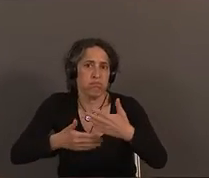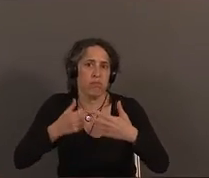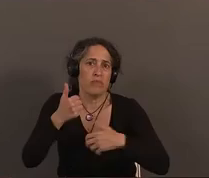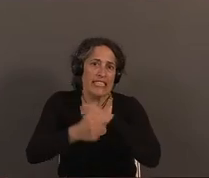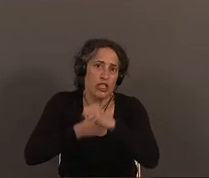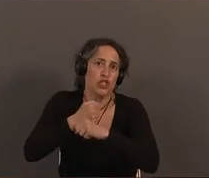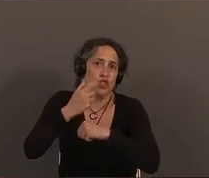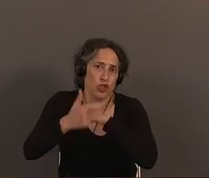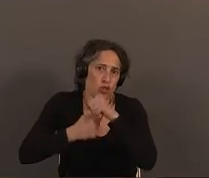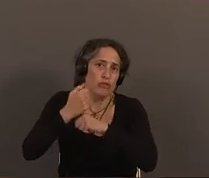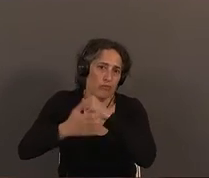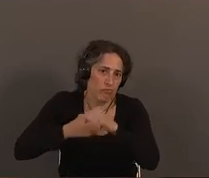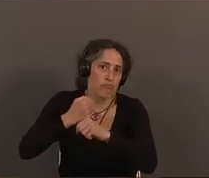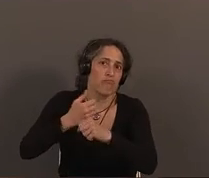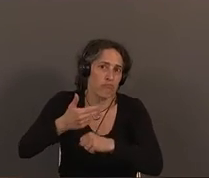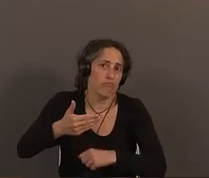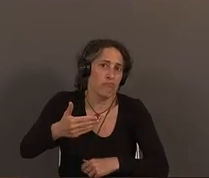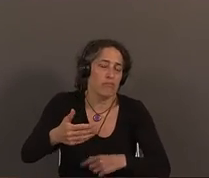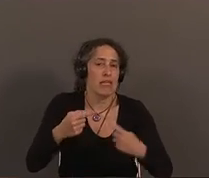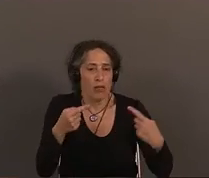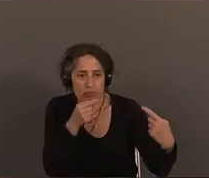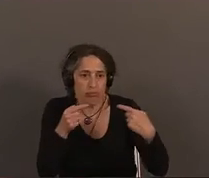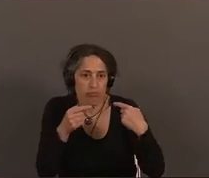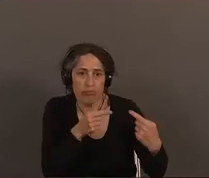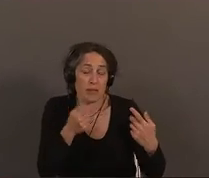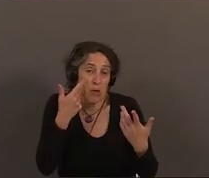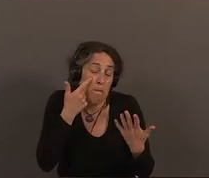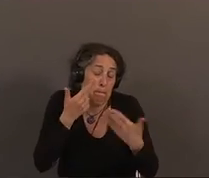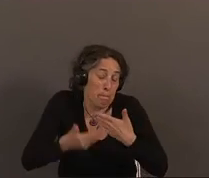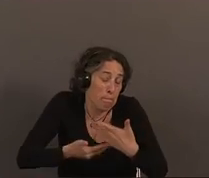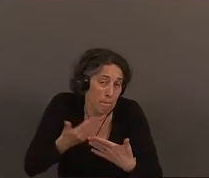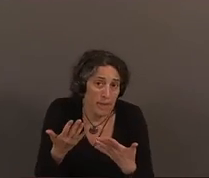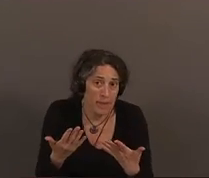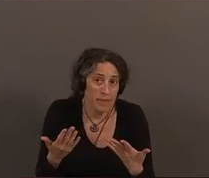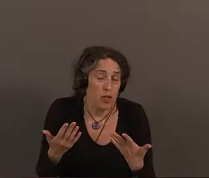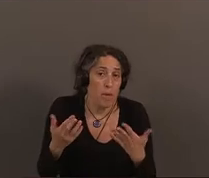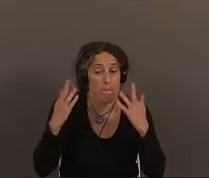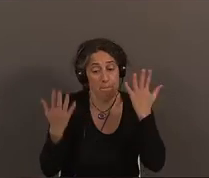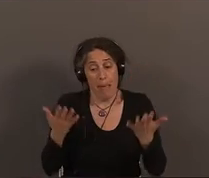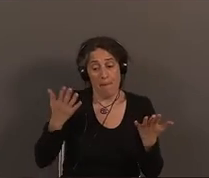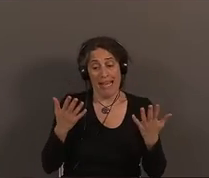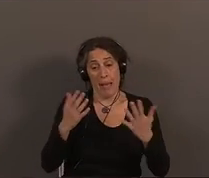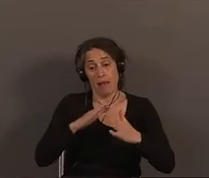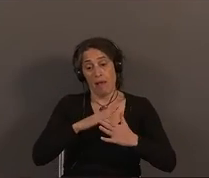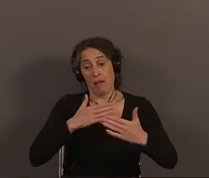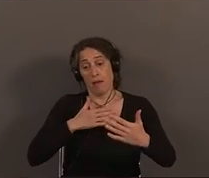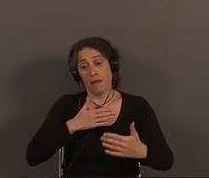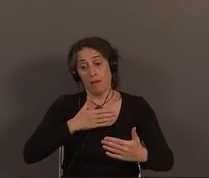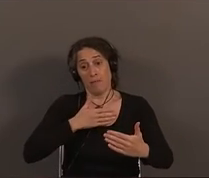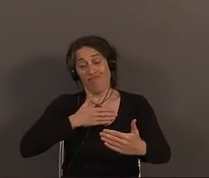that we'll have time to make even more progress on the within the EU.